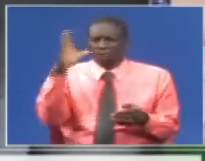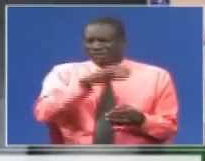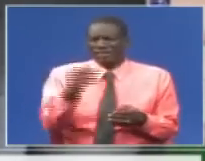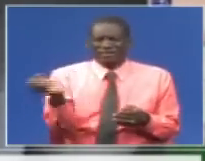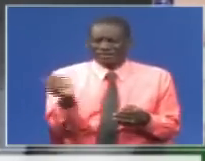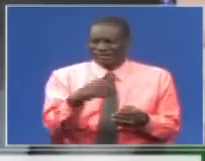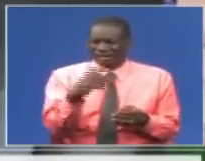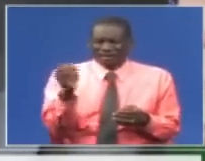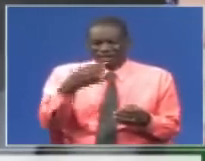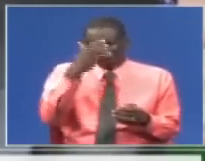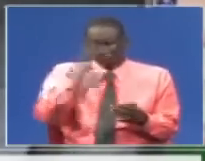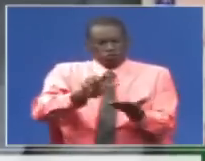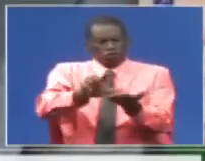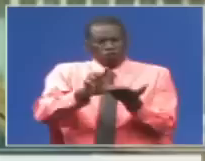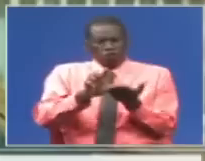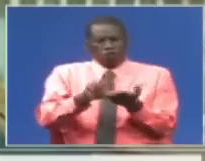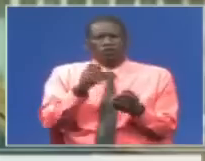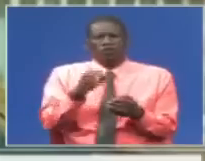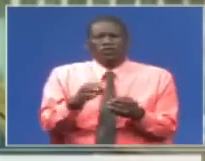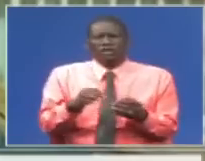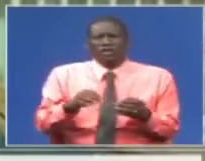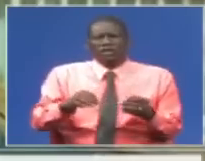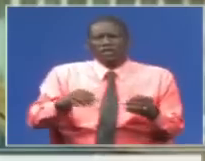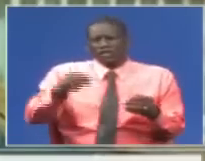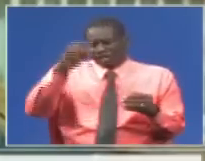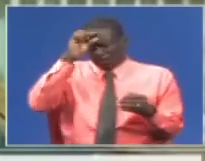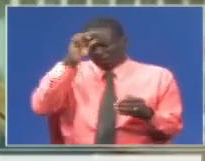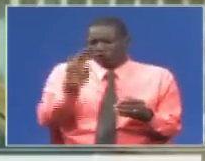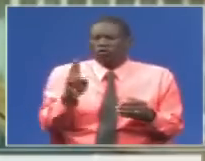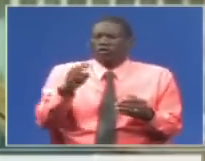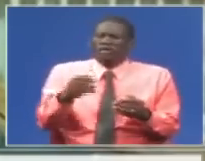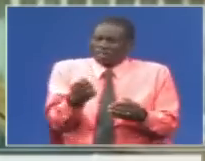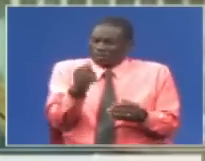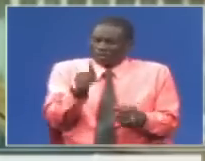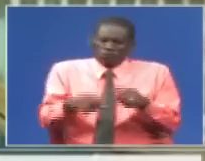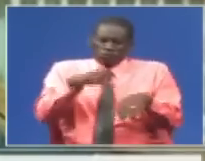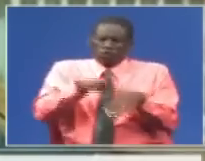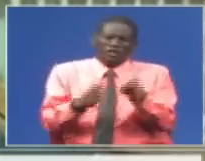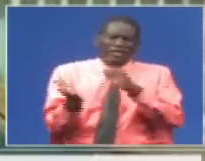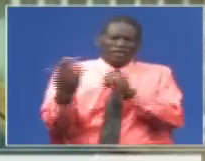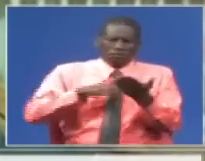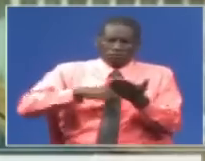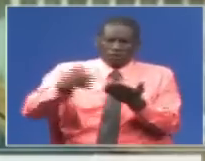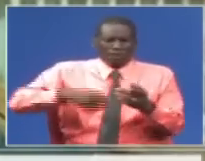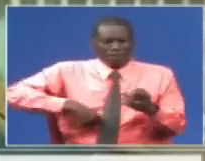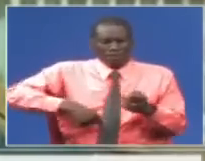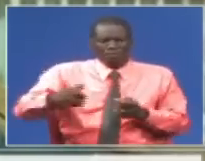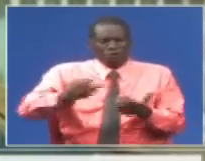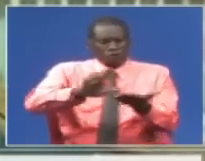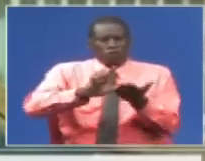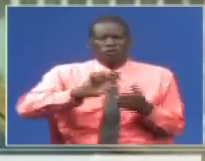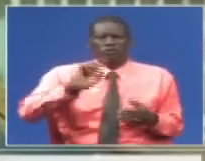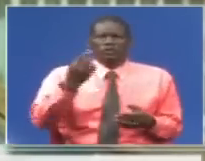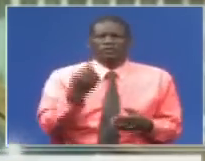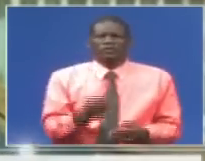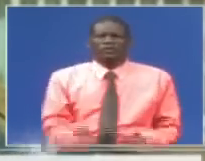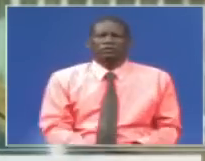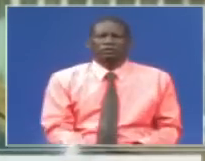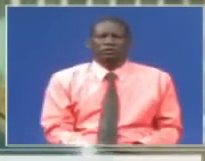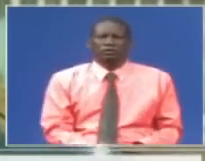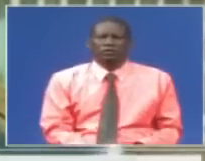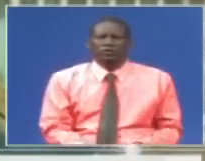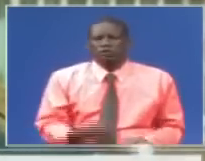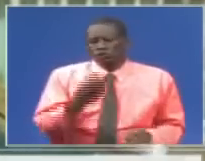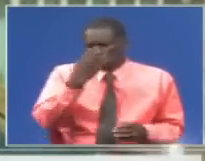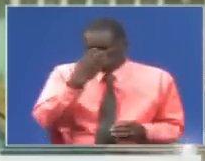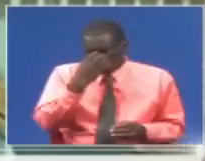inatokana na deni za serikali ya Kenyatta, kwani fedha zilizopatikana wiki jana zililipa madeni kwanza. Ruto is the president